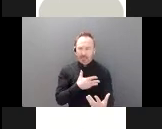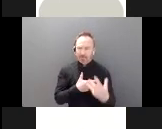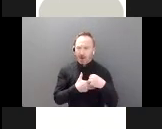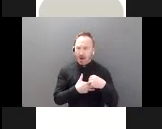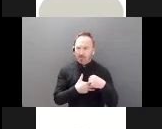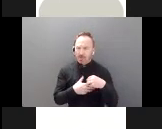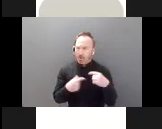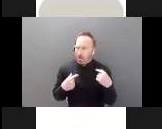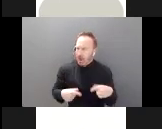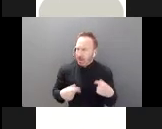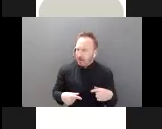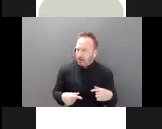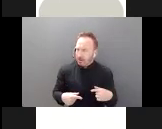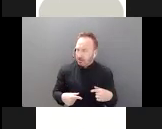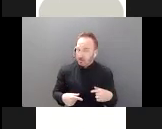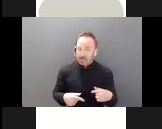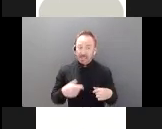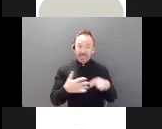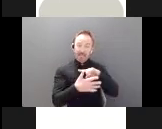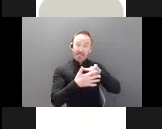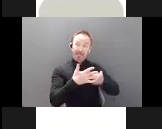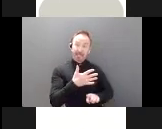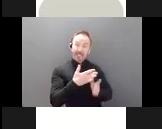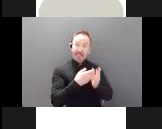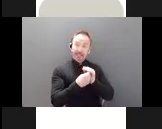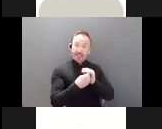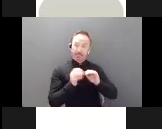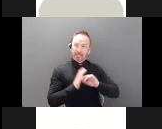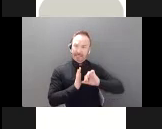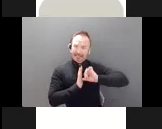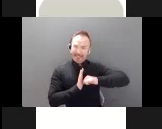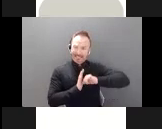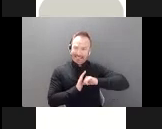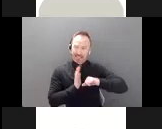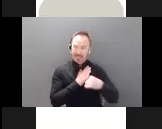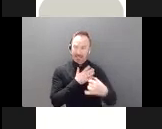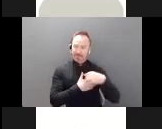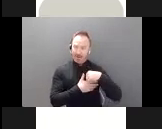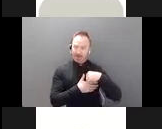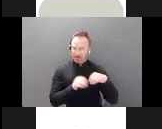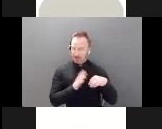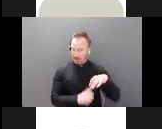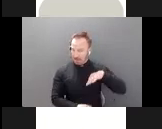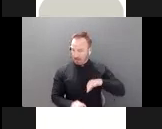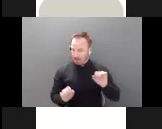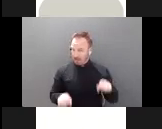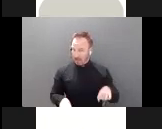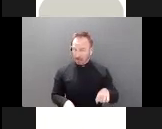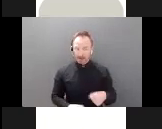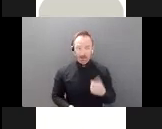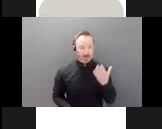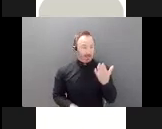key components to when mediation would be useful. And so where there's an existing relationship that will be